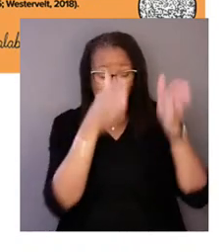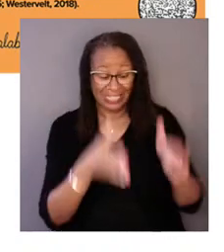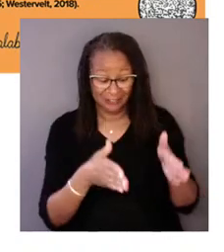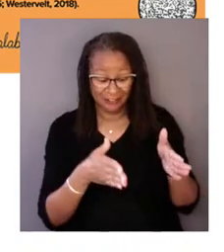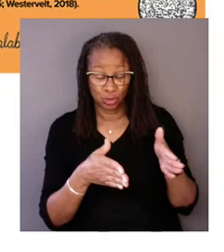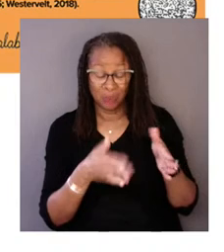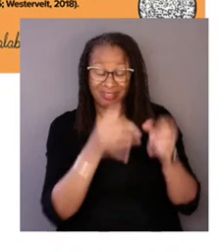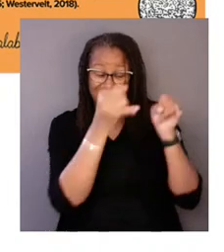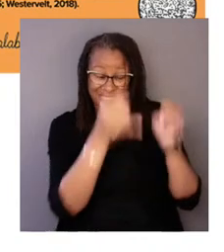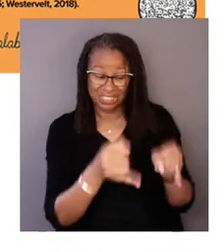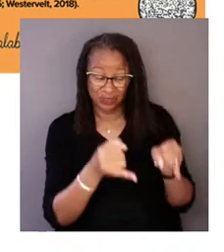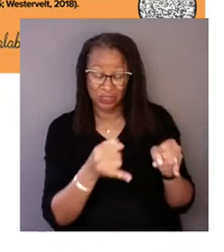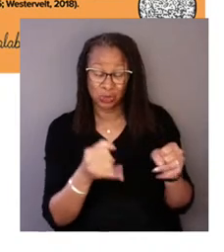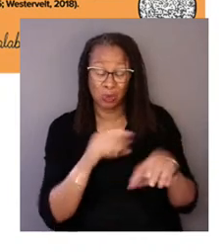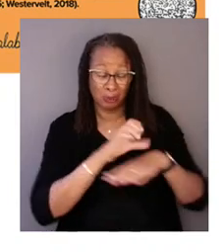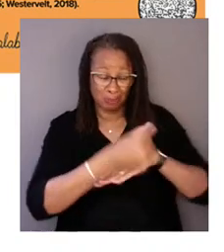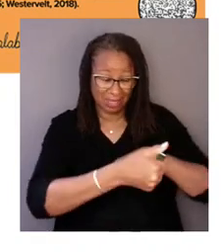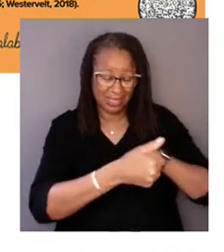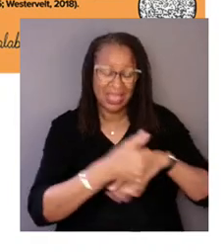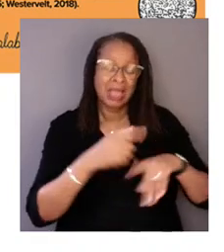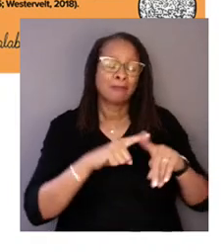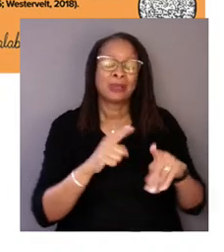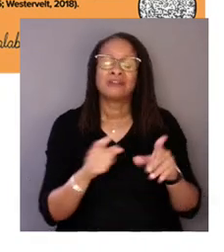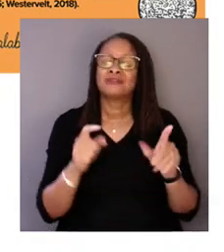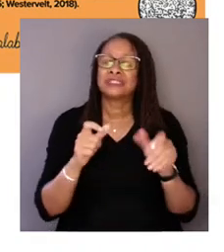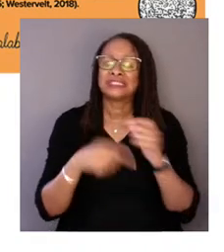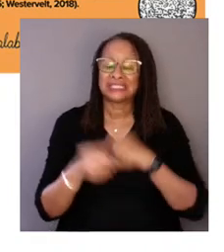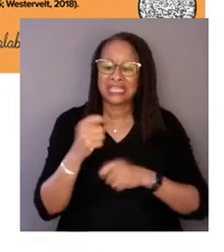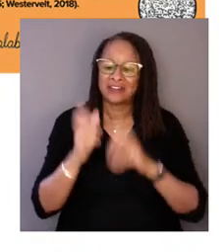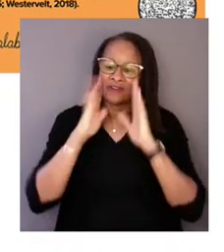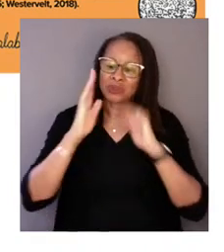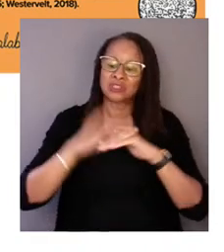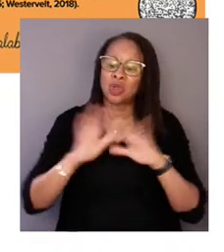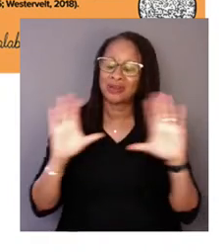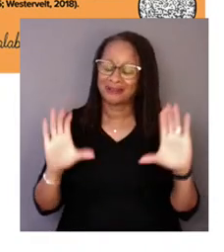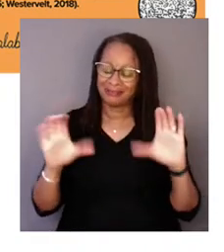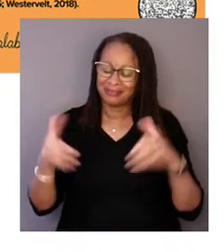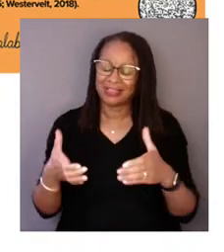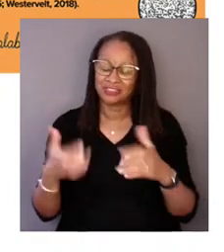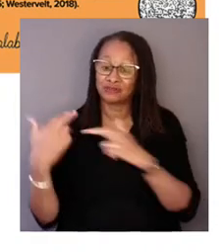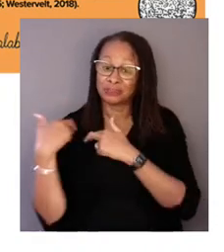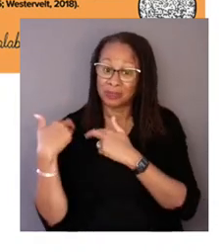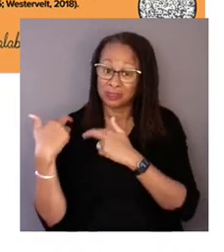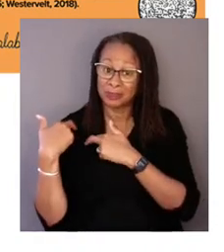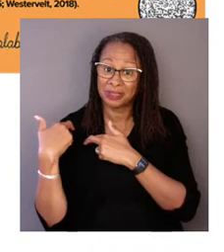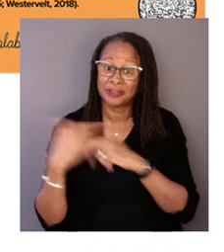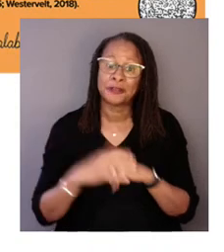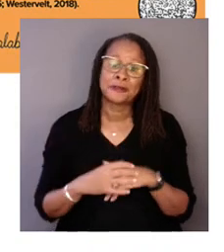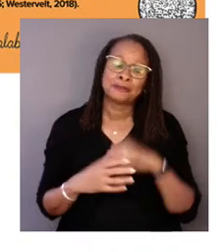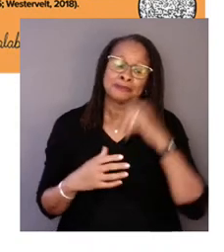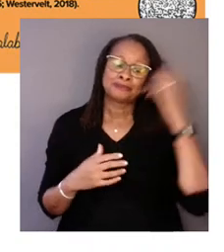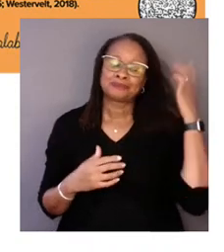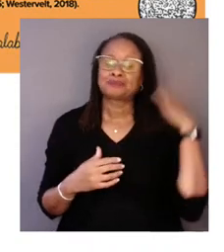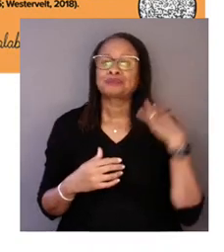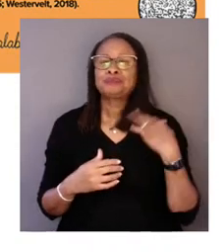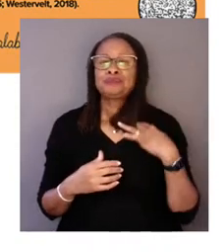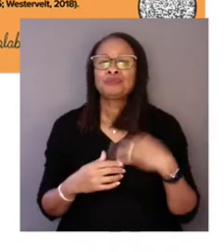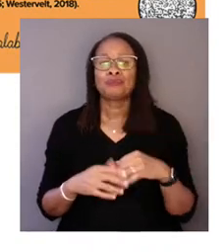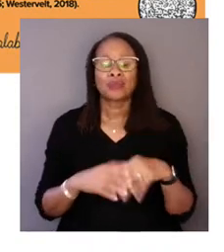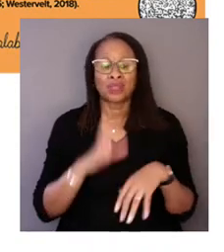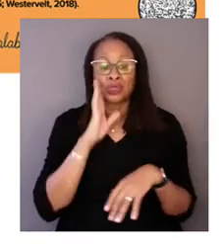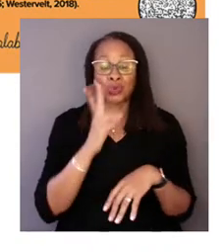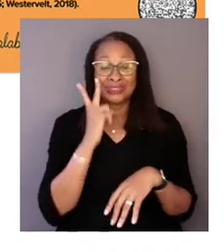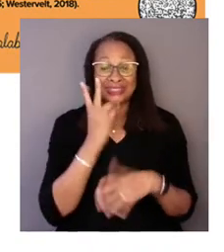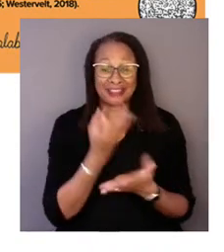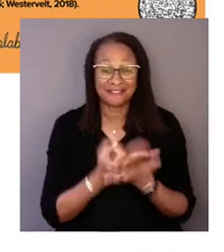of collective responsibility expressed in policy. The fact that you'll see in a moment when we